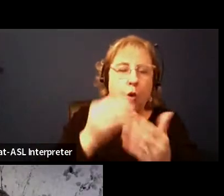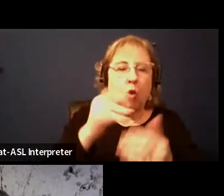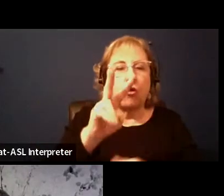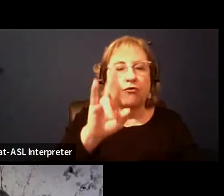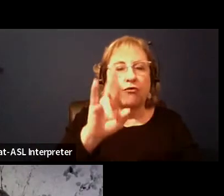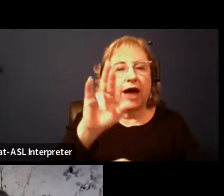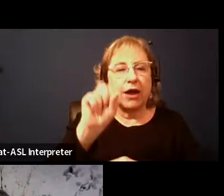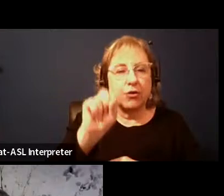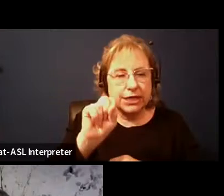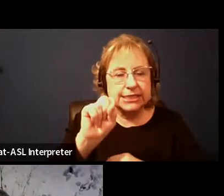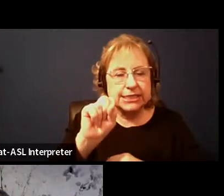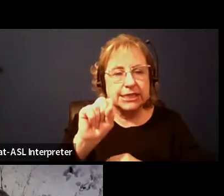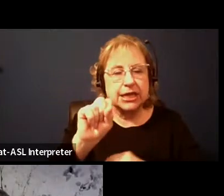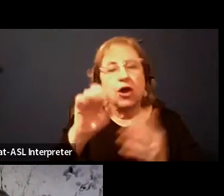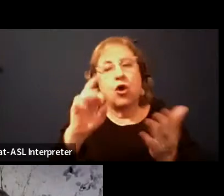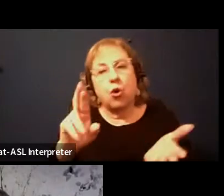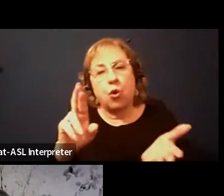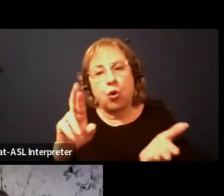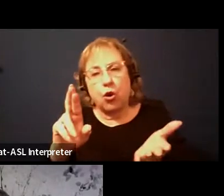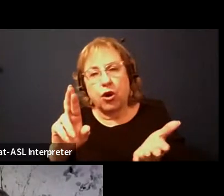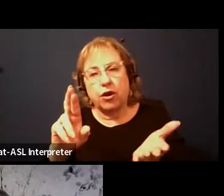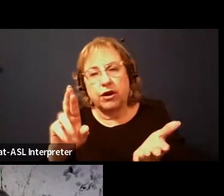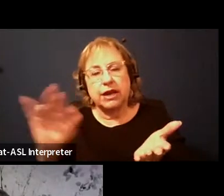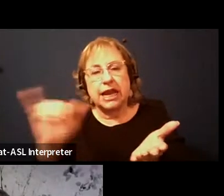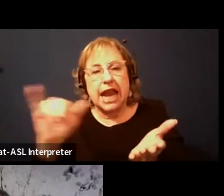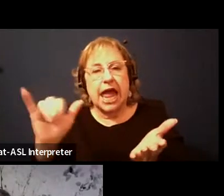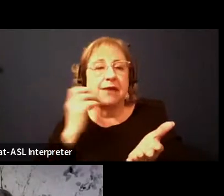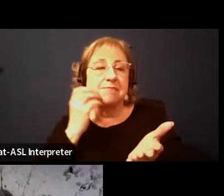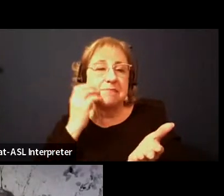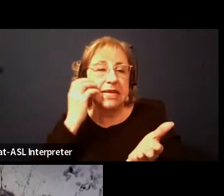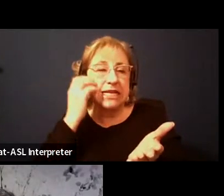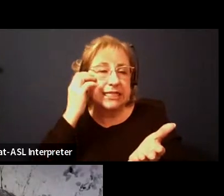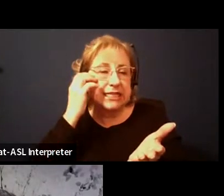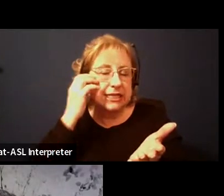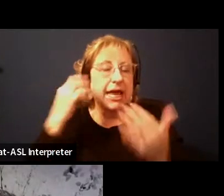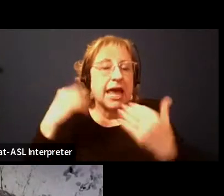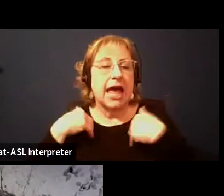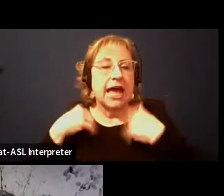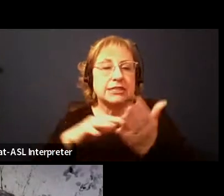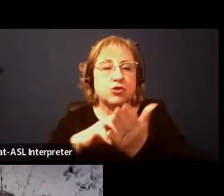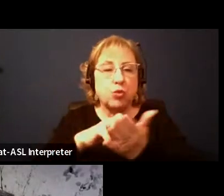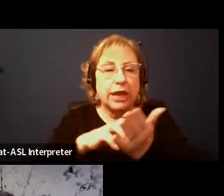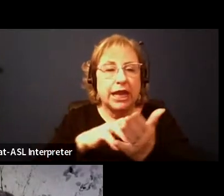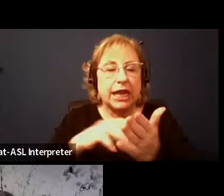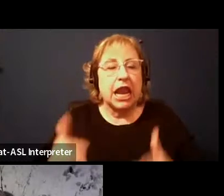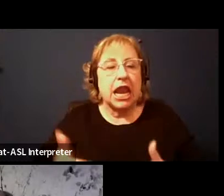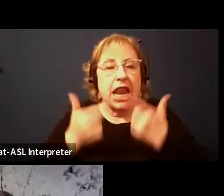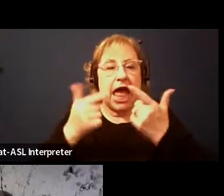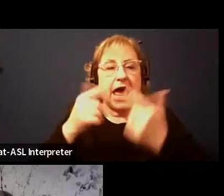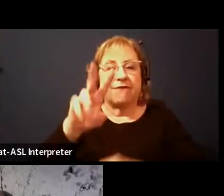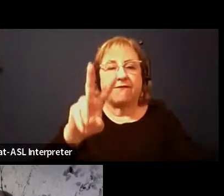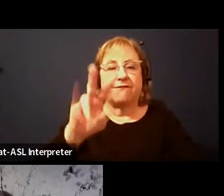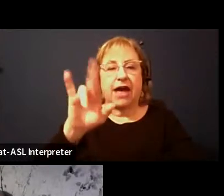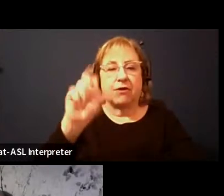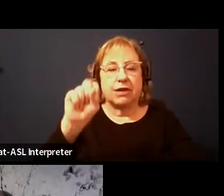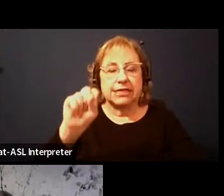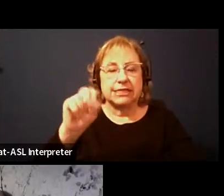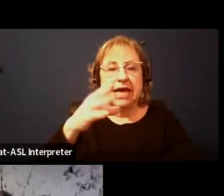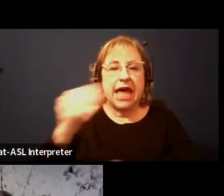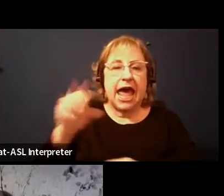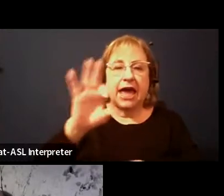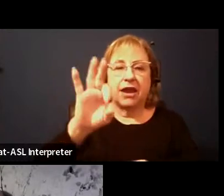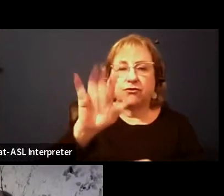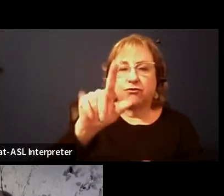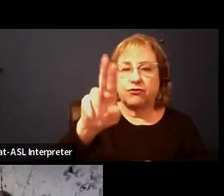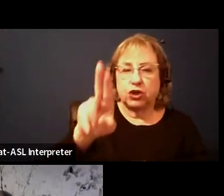kill, in the case of the measles, it's a weakened live virus. In the case of the flu, it's a killed virus. In